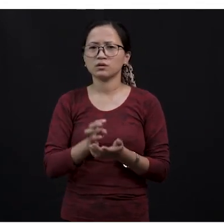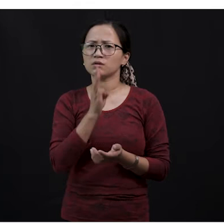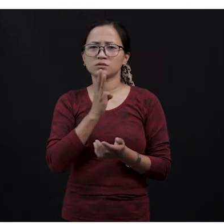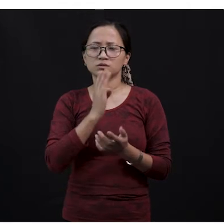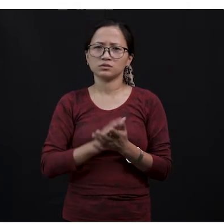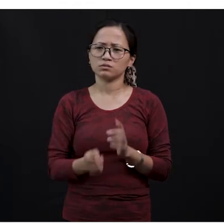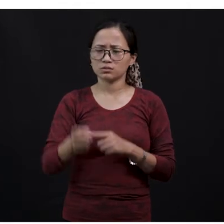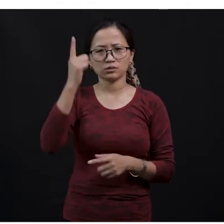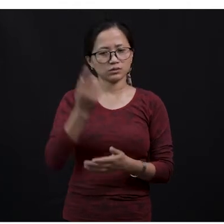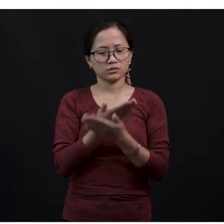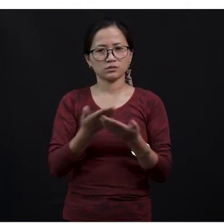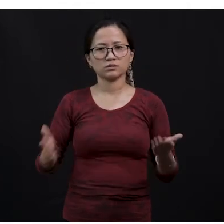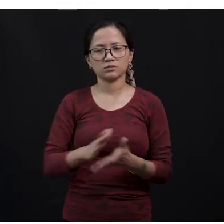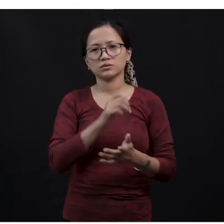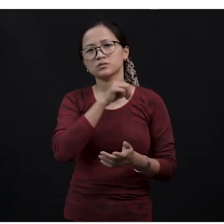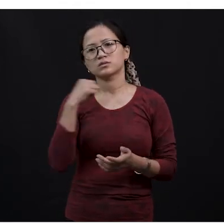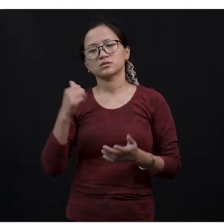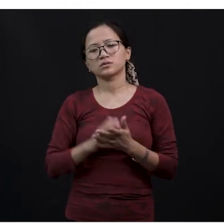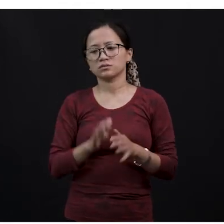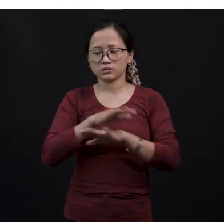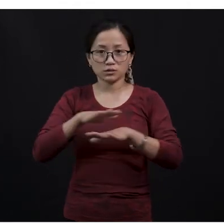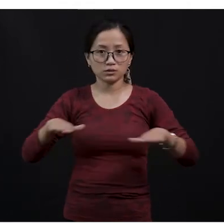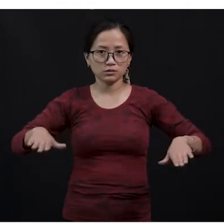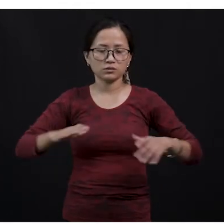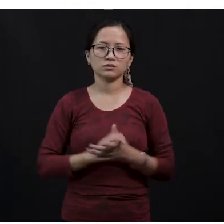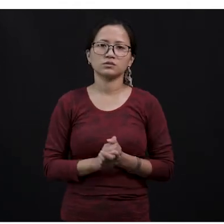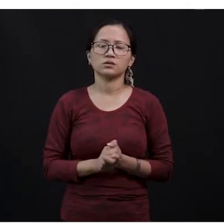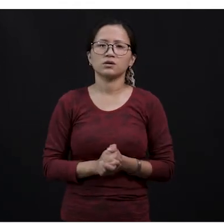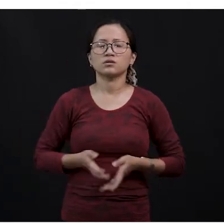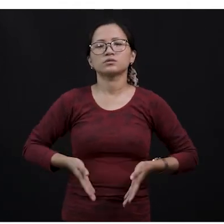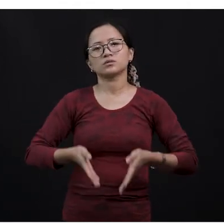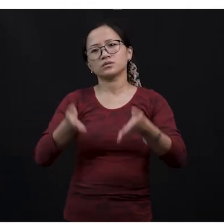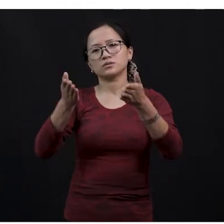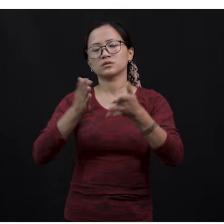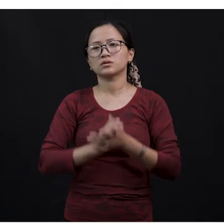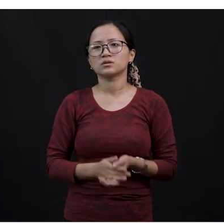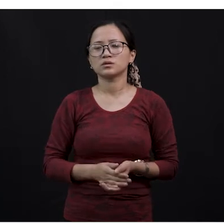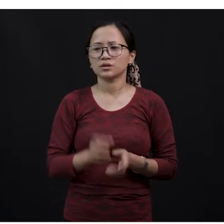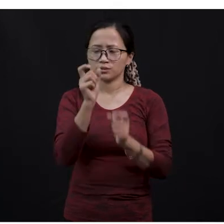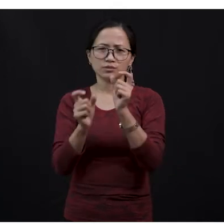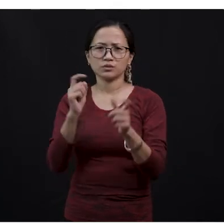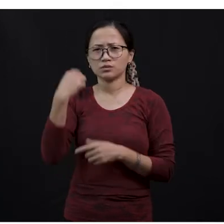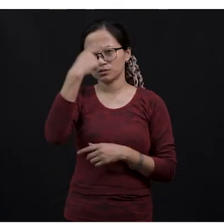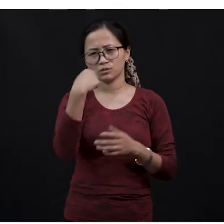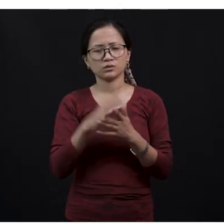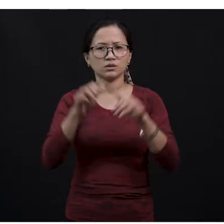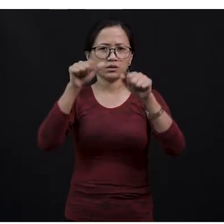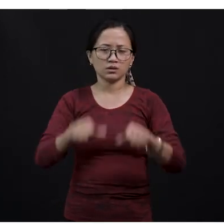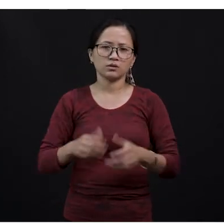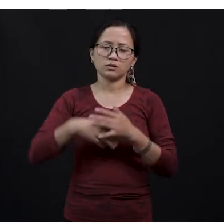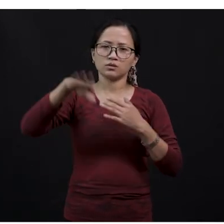water, so most of them died, especially the children died on the way. The people who actually were able